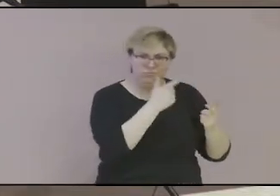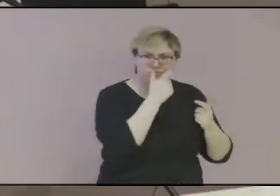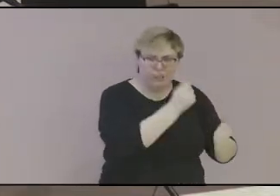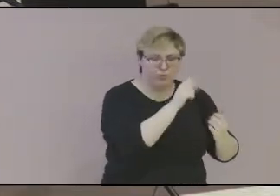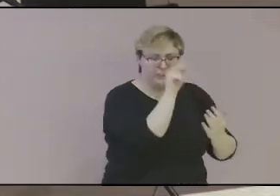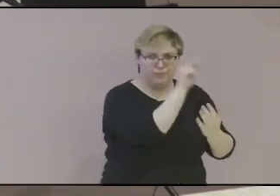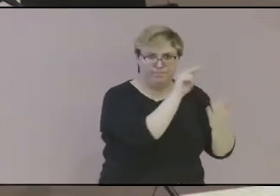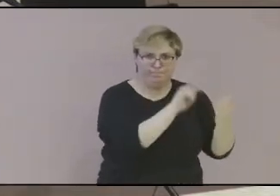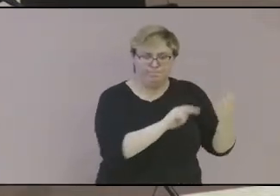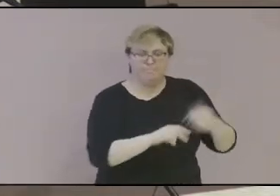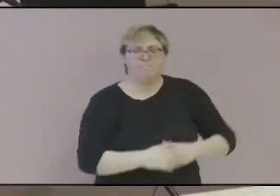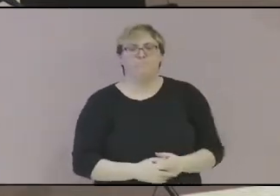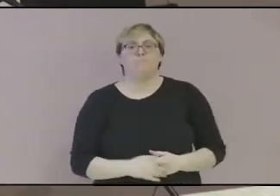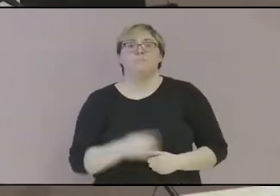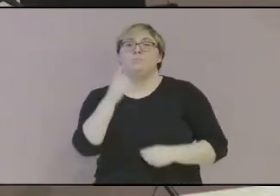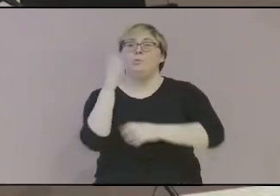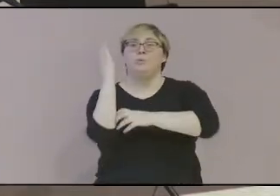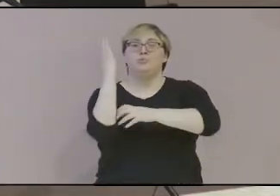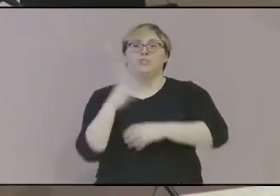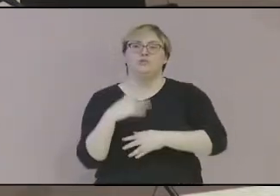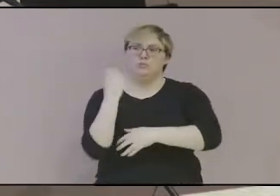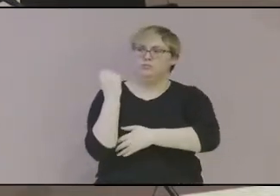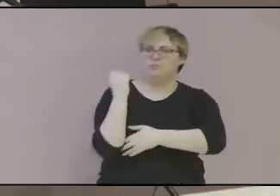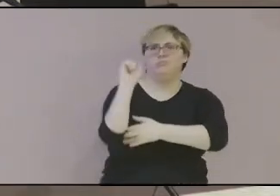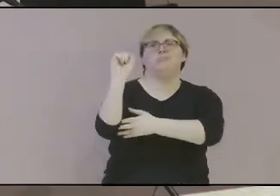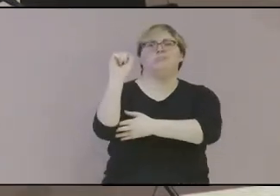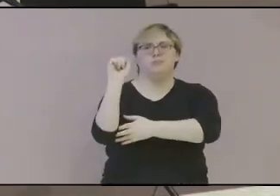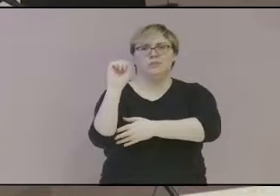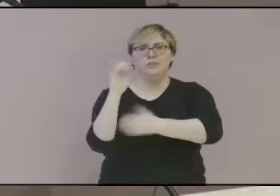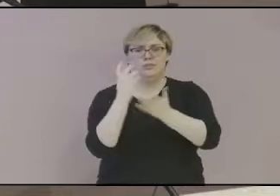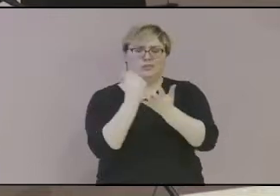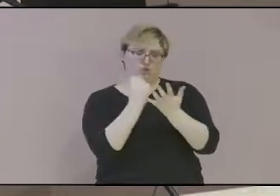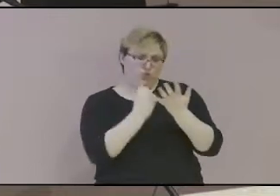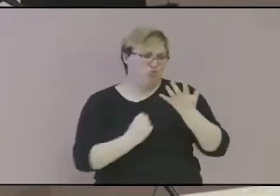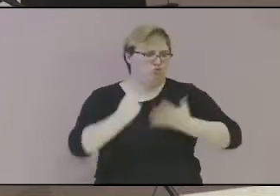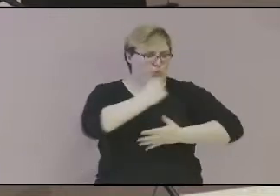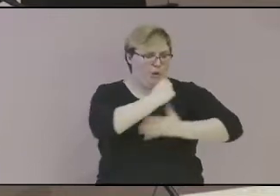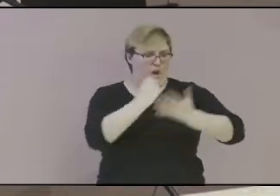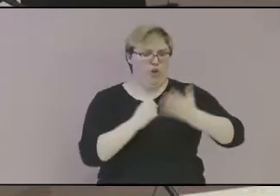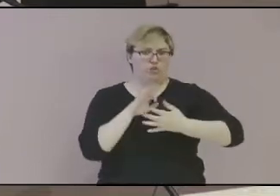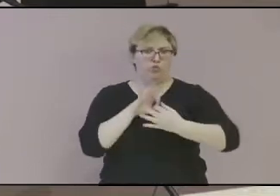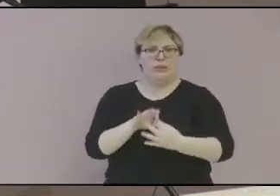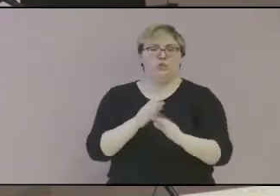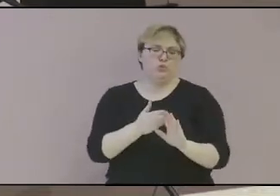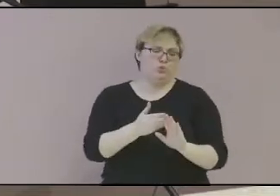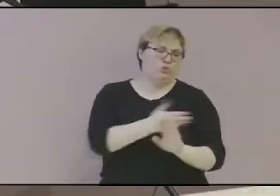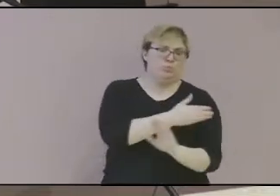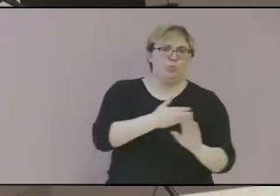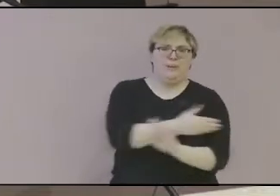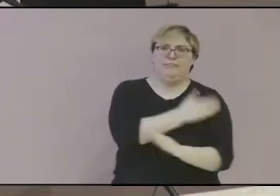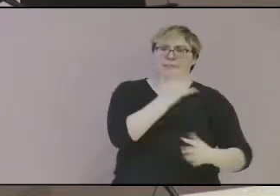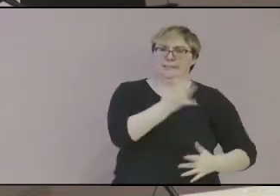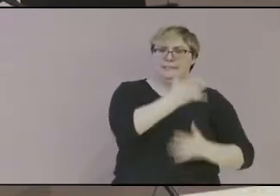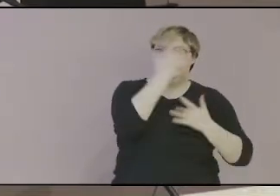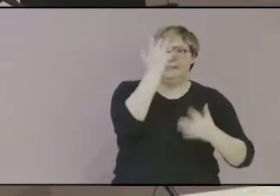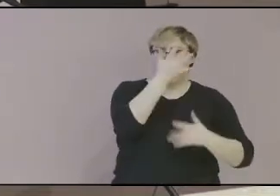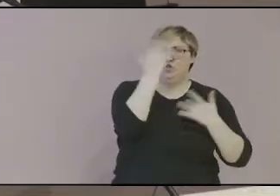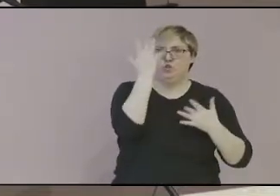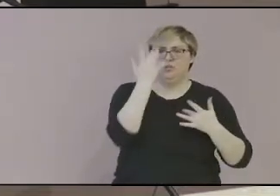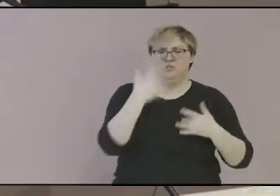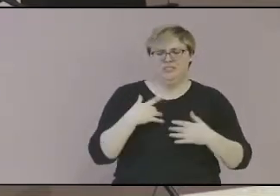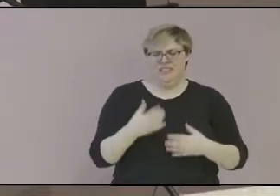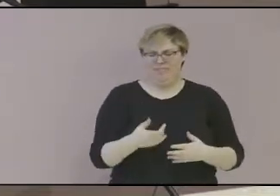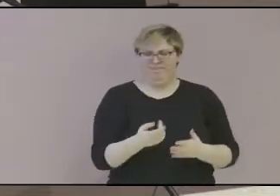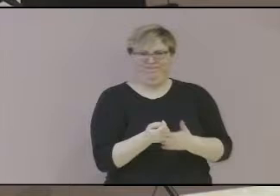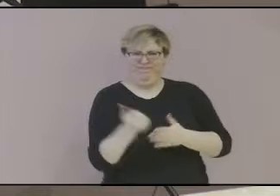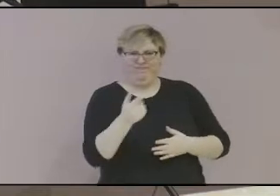presenter protested basing triage on pre-existing conditions at all, whether it was those exclusion criteria or